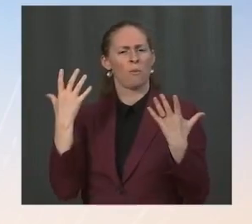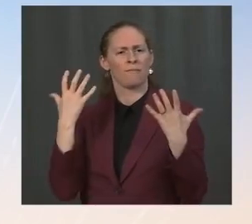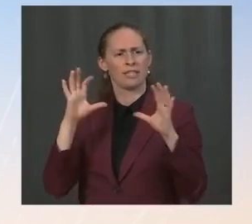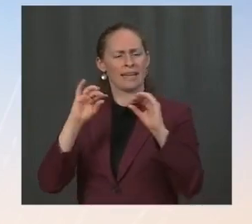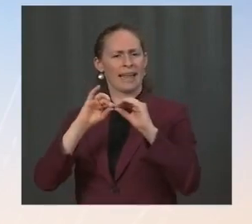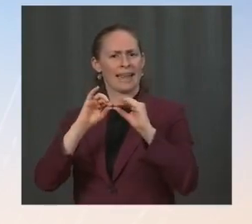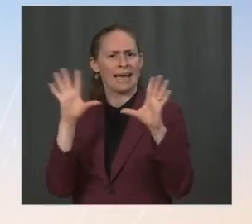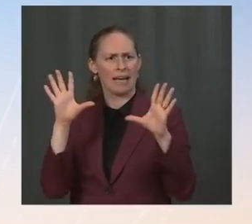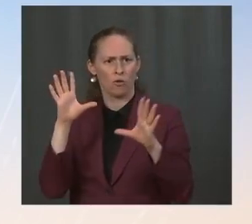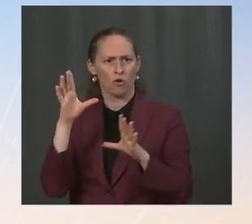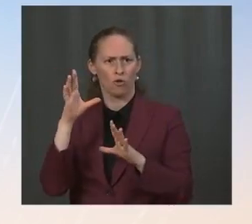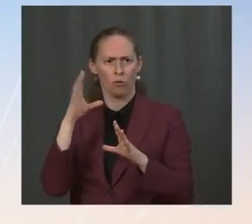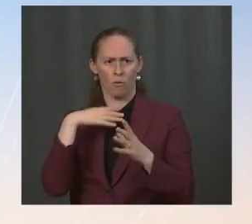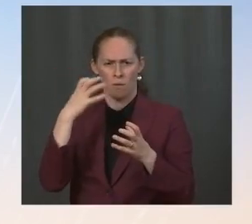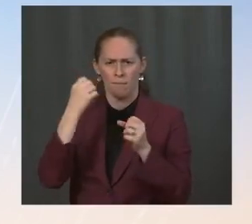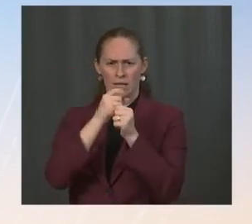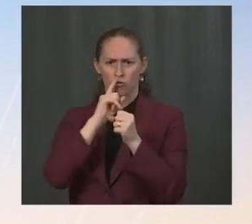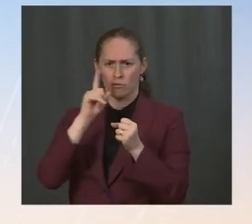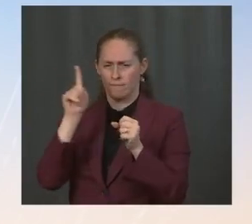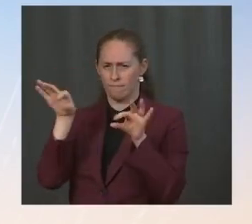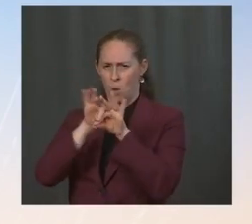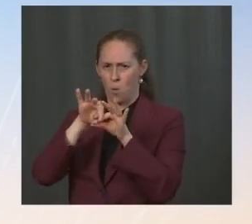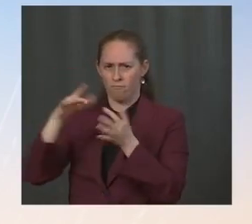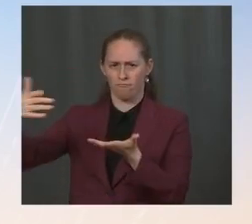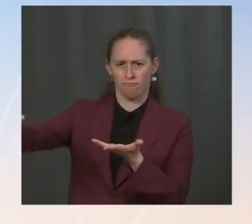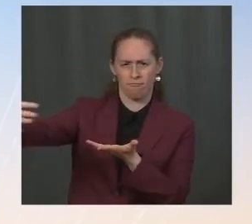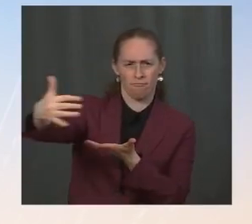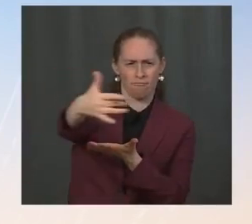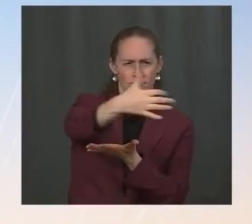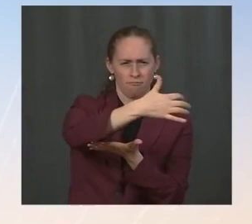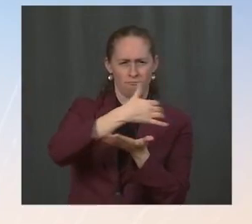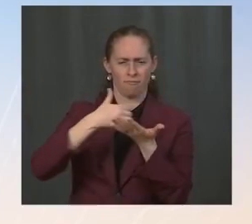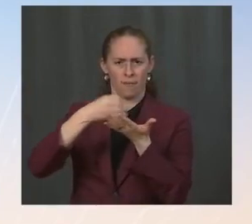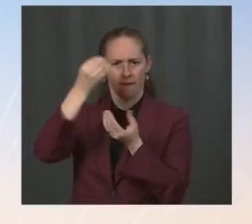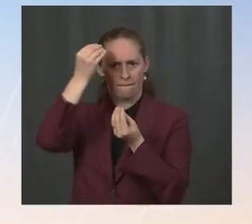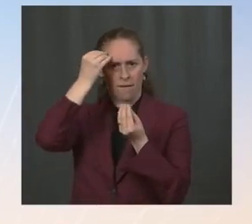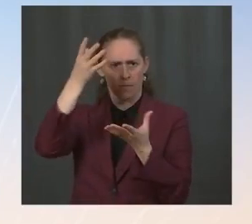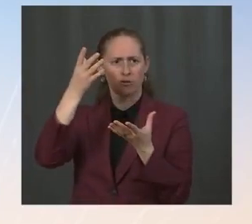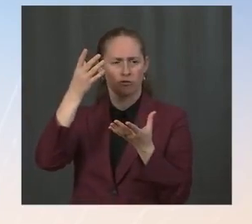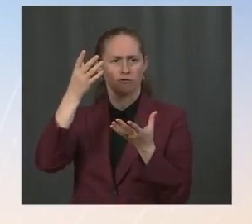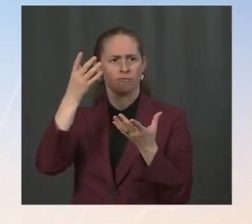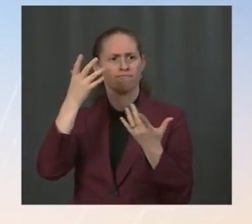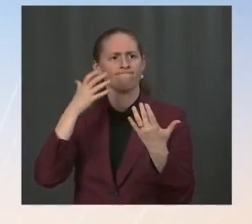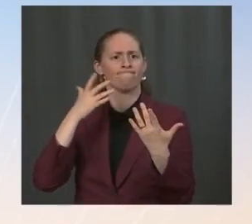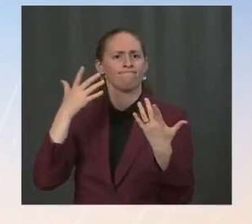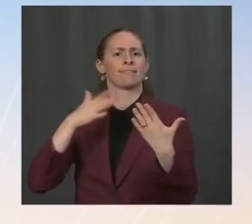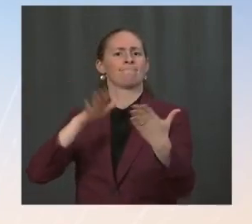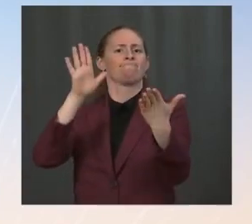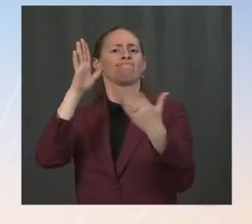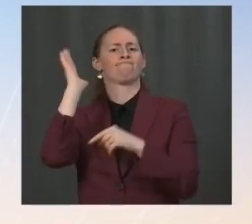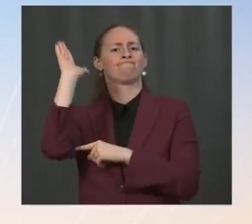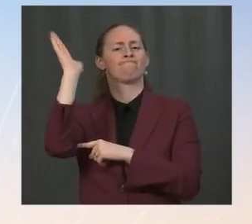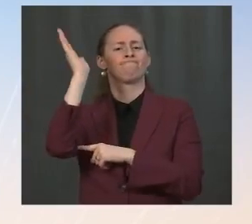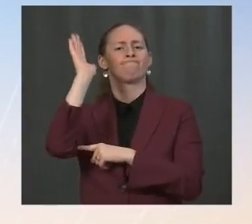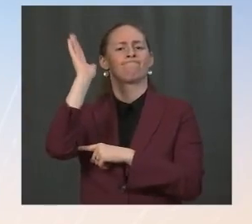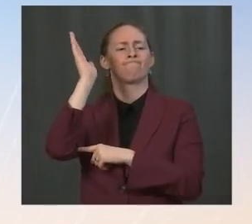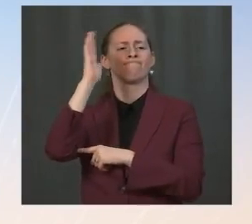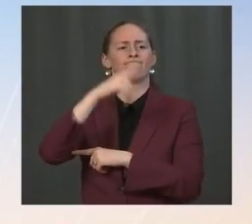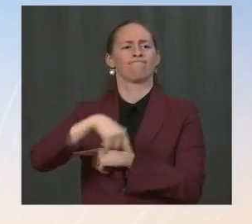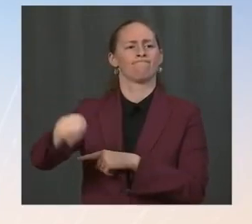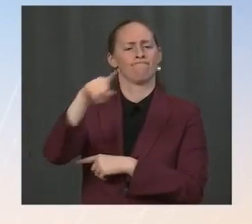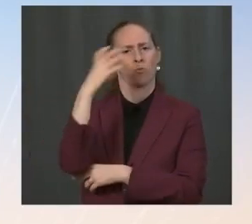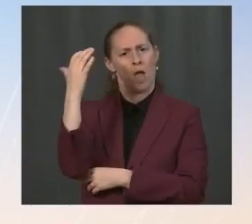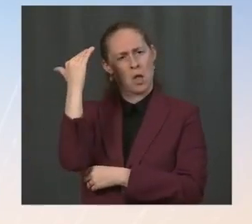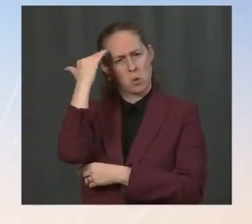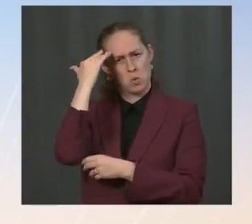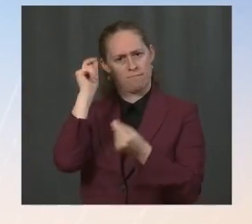the information that he could before he spoke to the American people, so he could convey exactly what we knew at the point in time where he addressed the